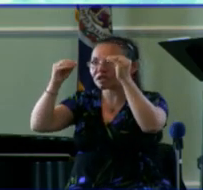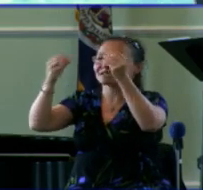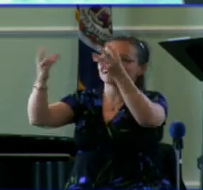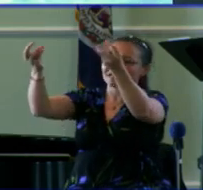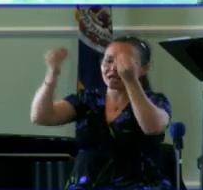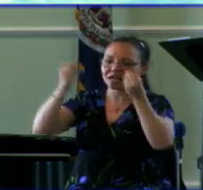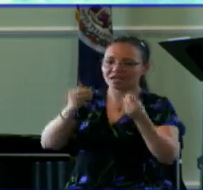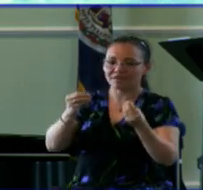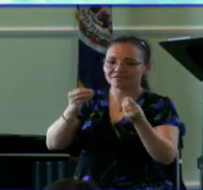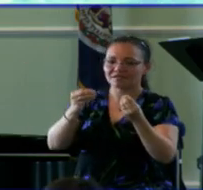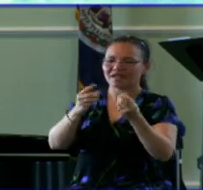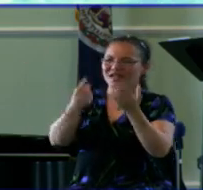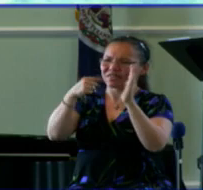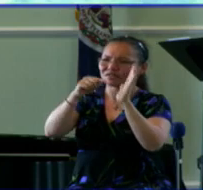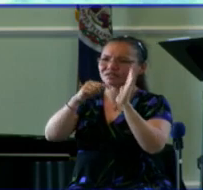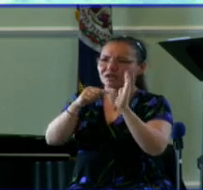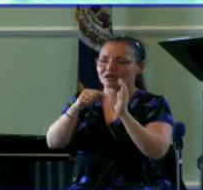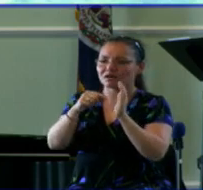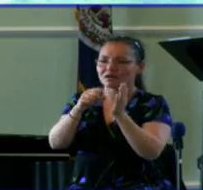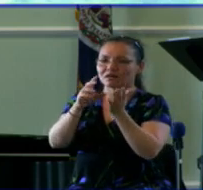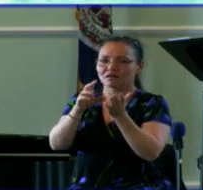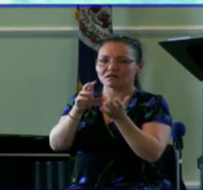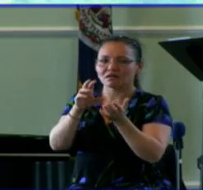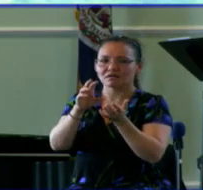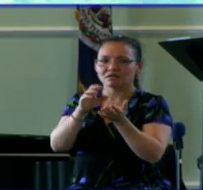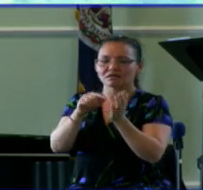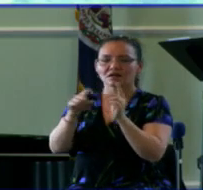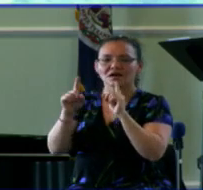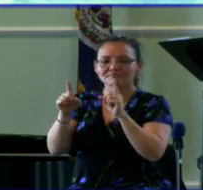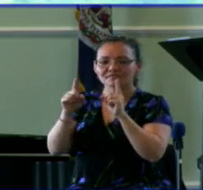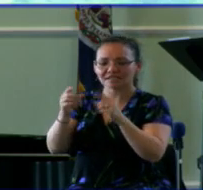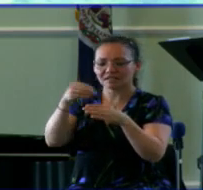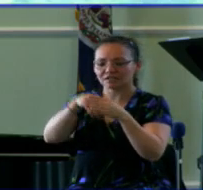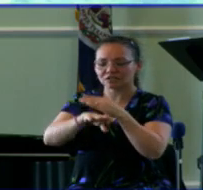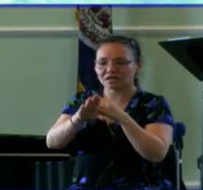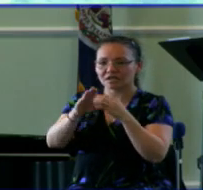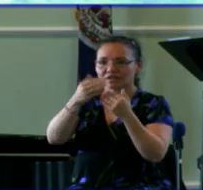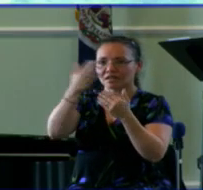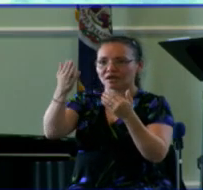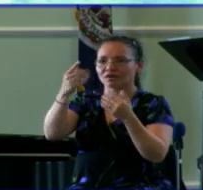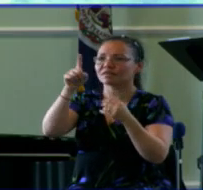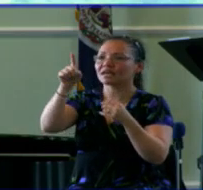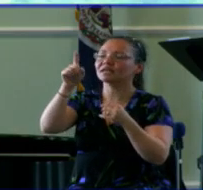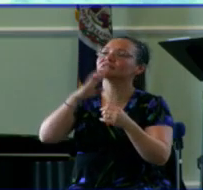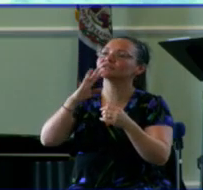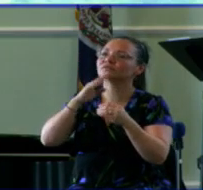a message there, there was a point, there was a purpose that he spoke of.